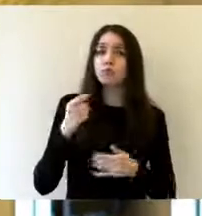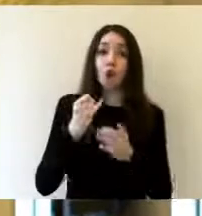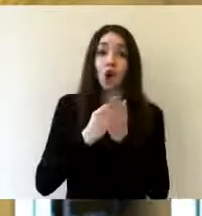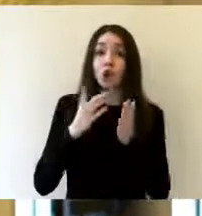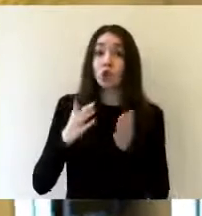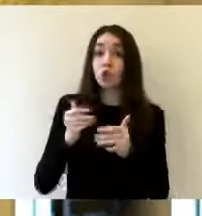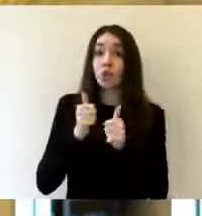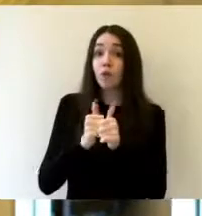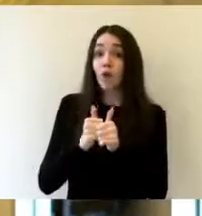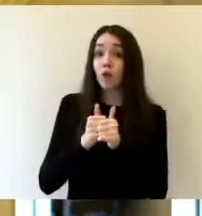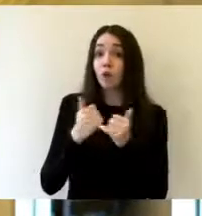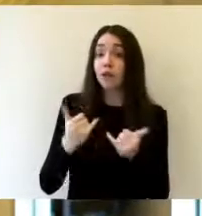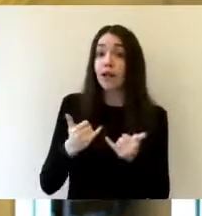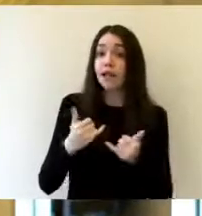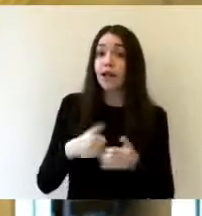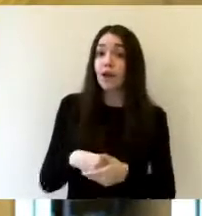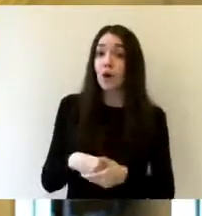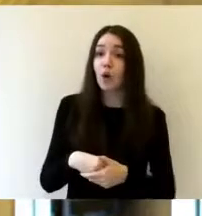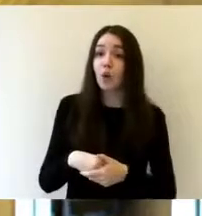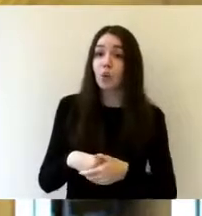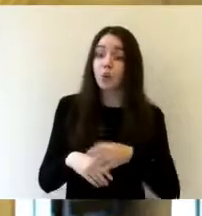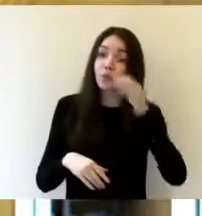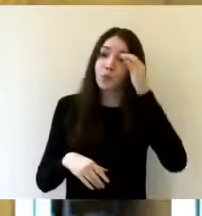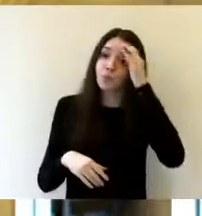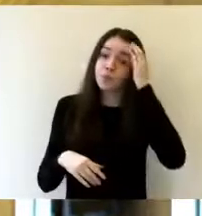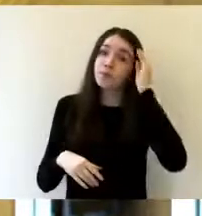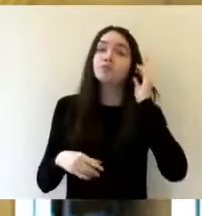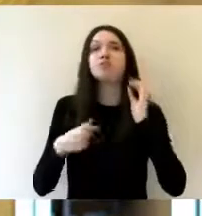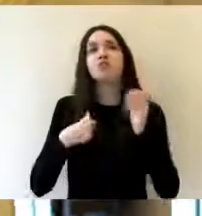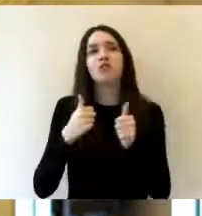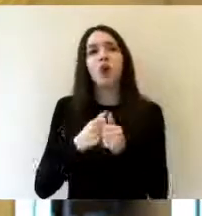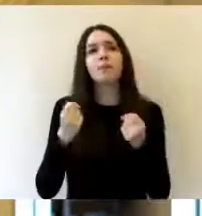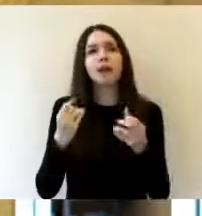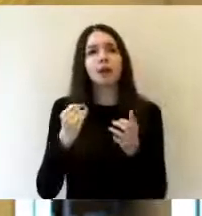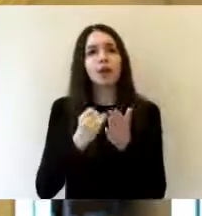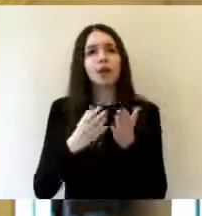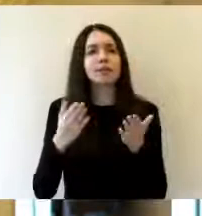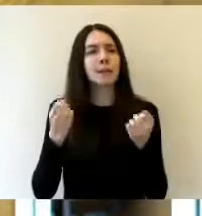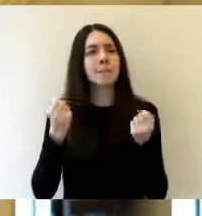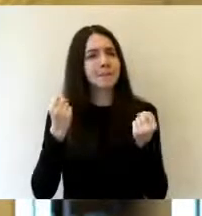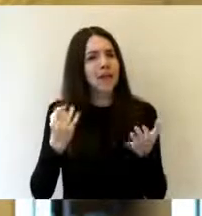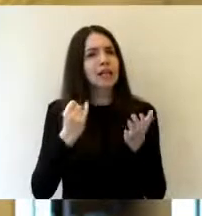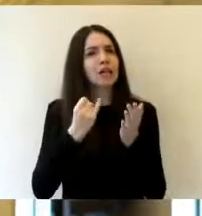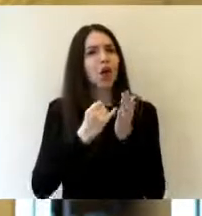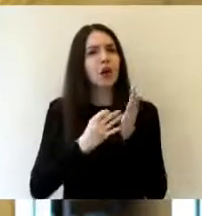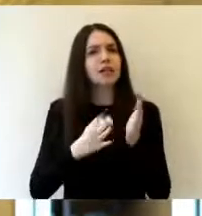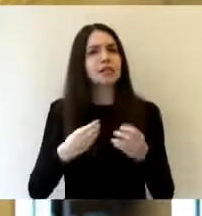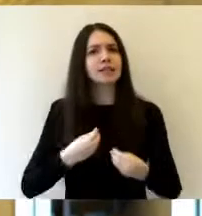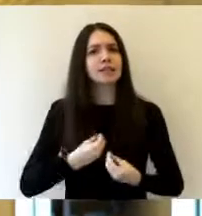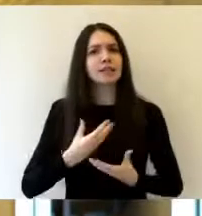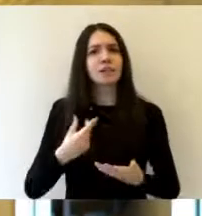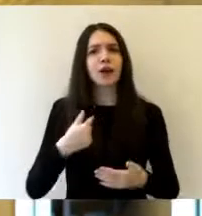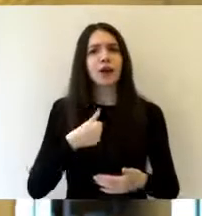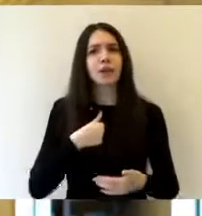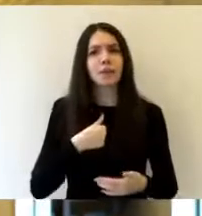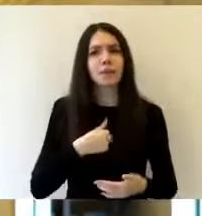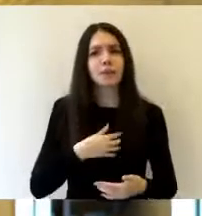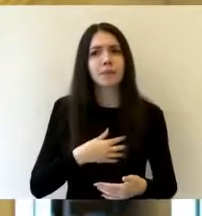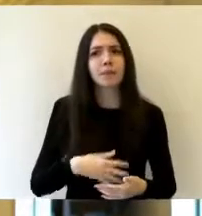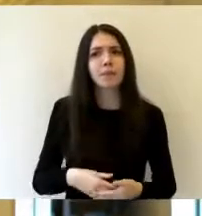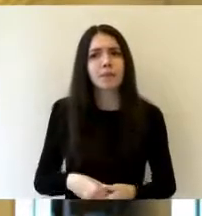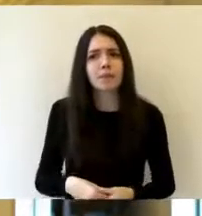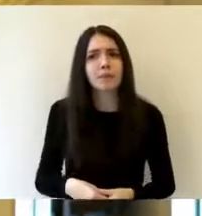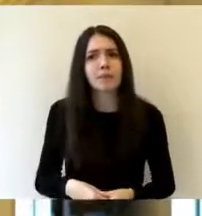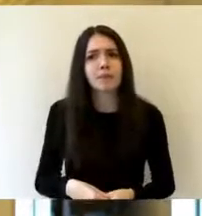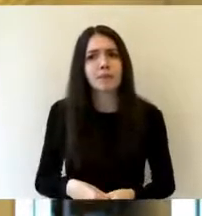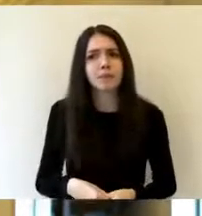following a lot of artists that are online. And, I mean, there's a lot of artists that inspire me. I think, you know, first of all, of course, when they say following, obviously